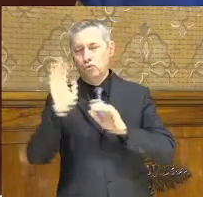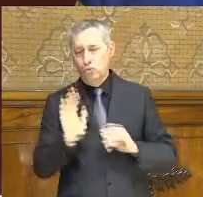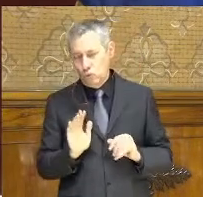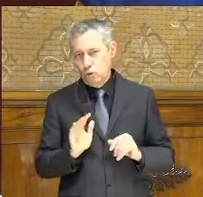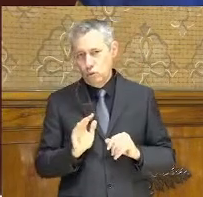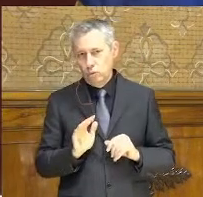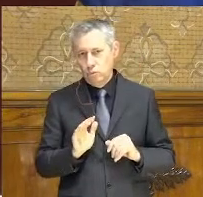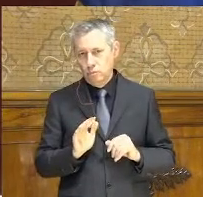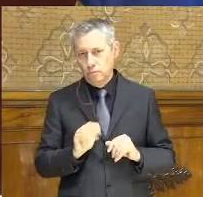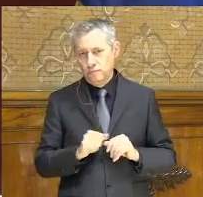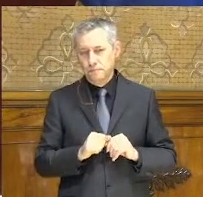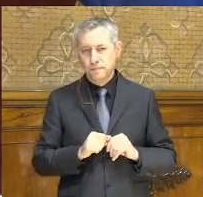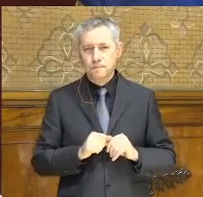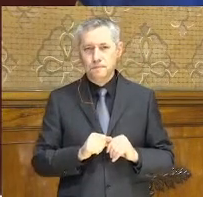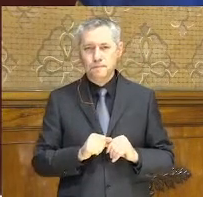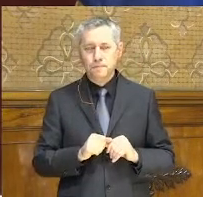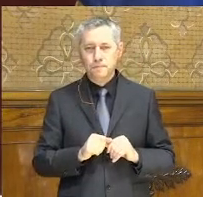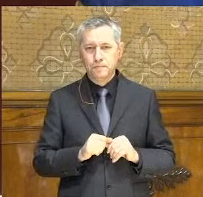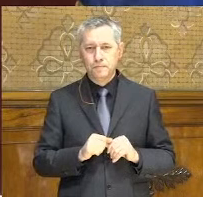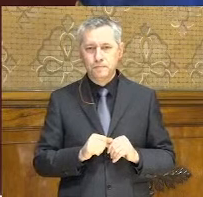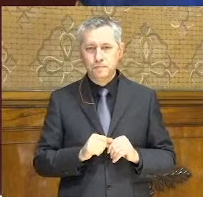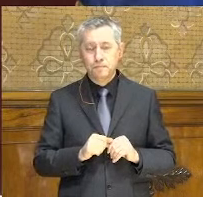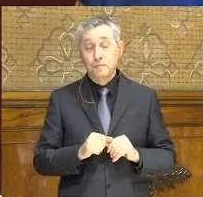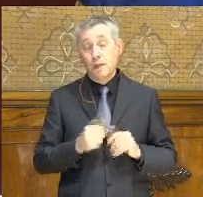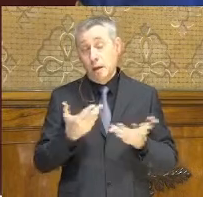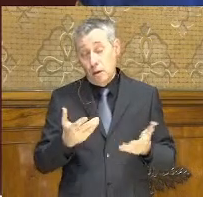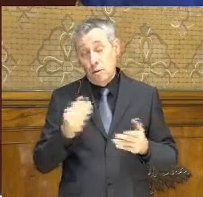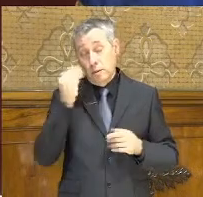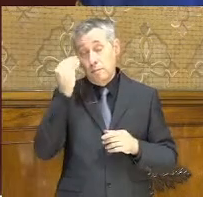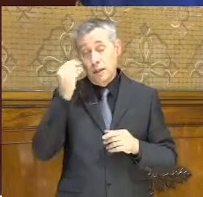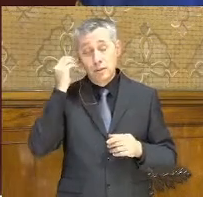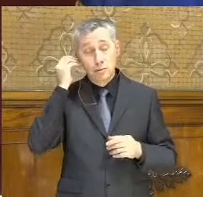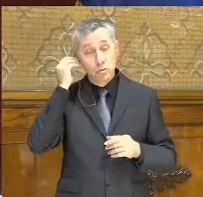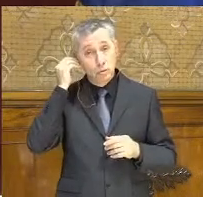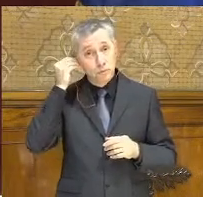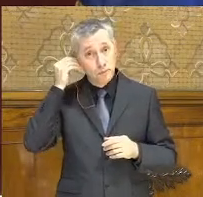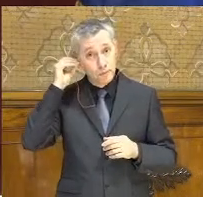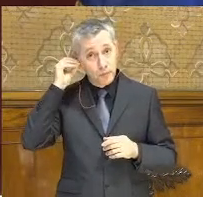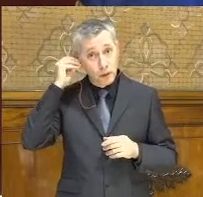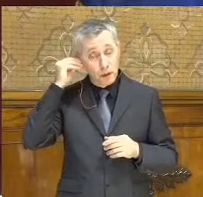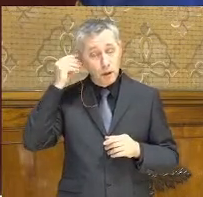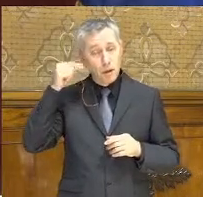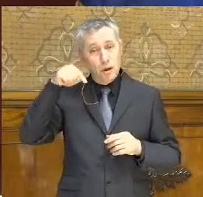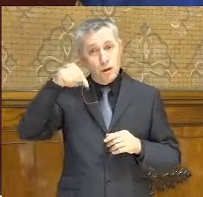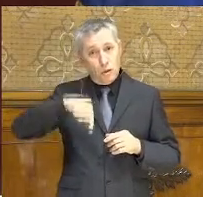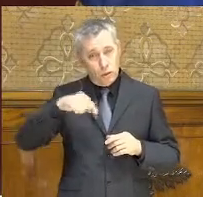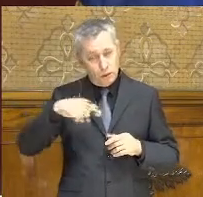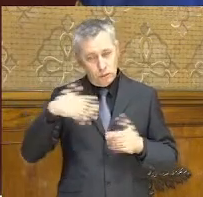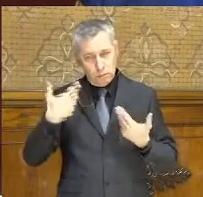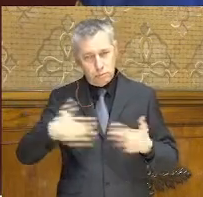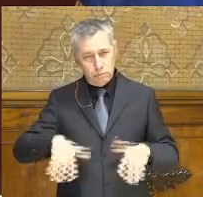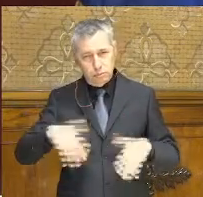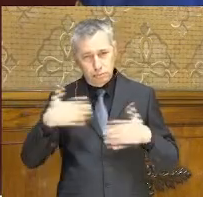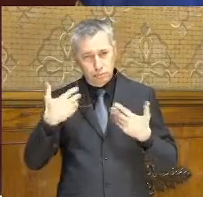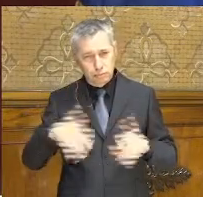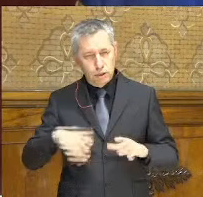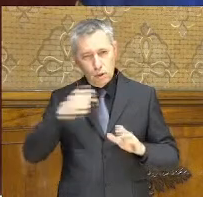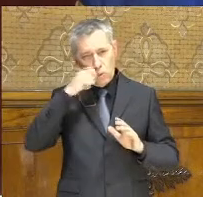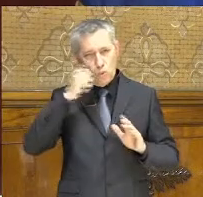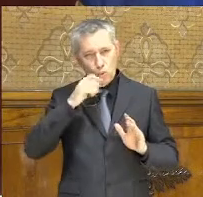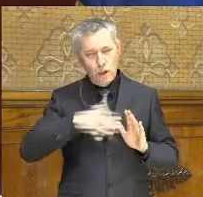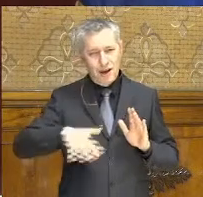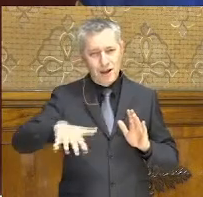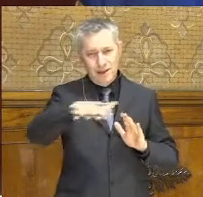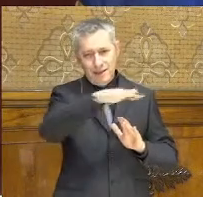experiences of national freedom. And I believe that this is, of course, intensely true of Ukraine today, but I think it is